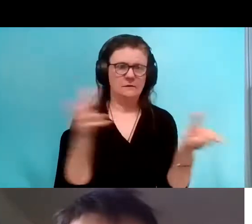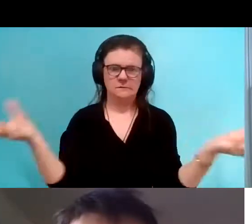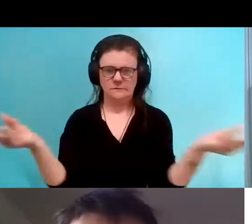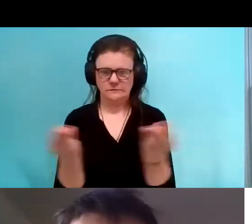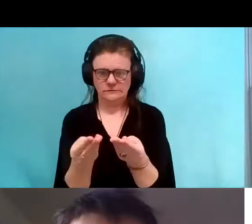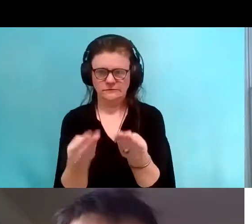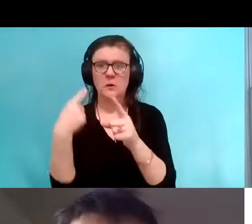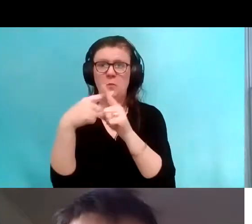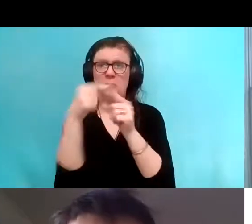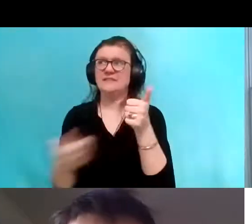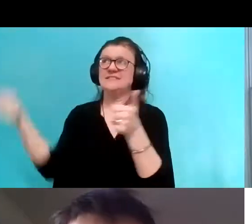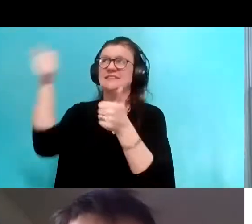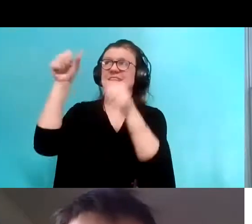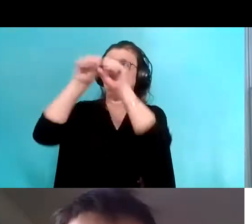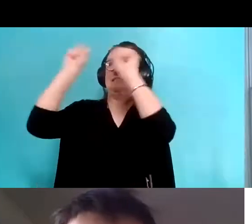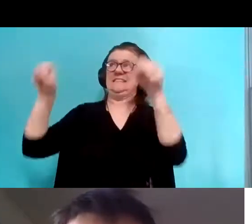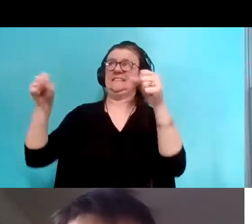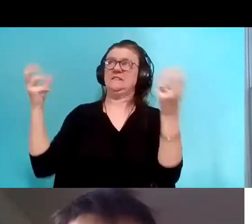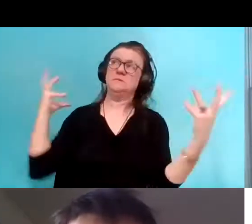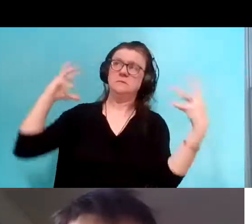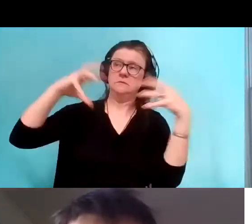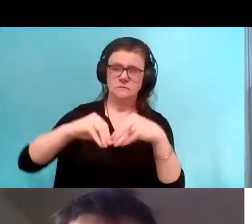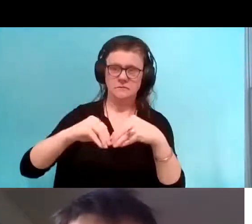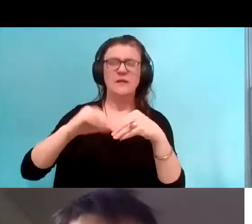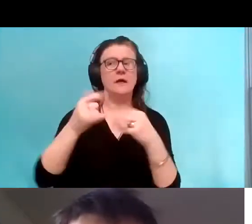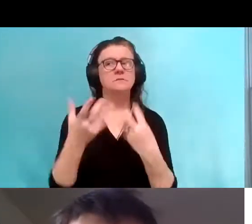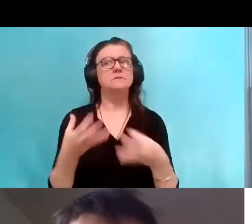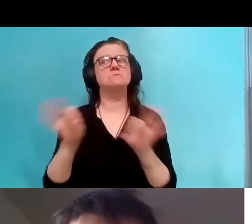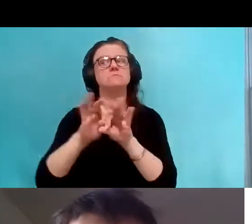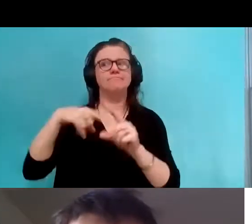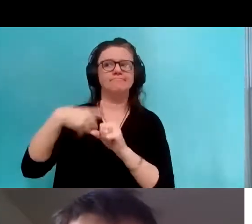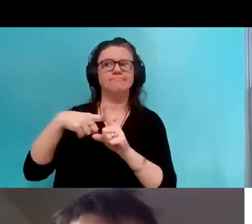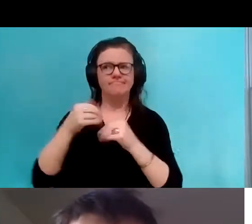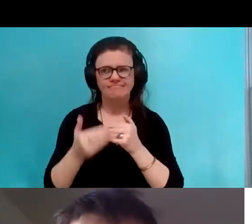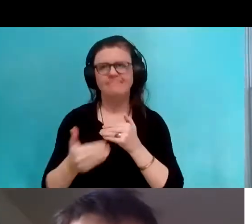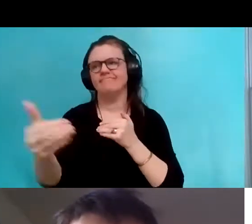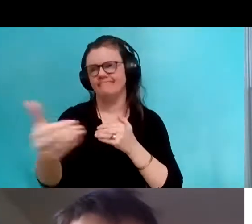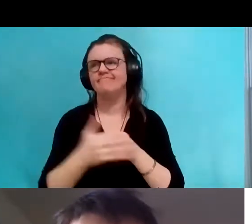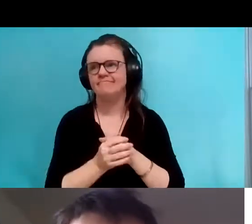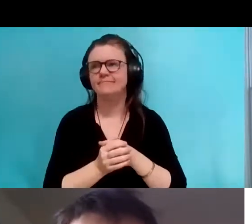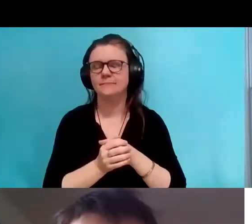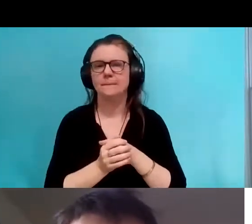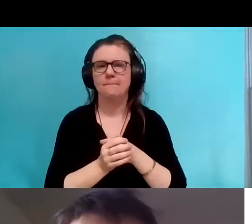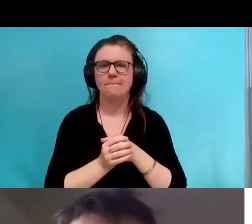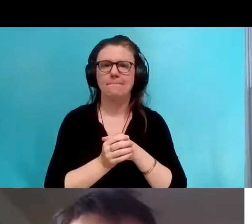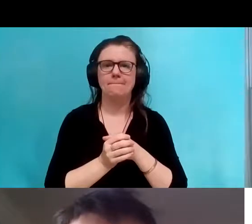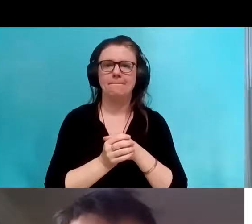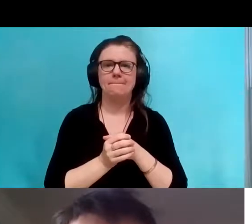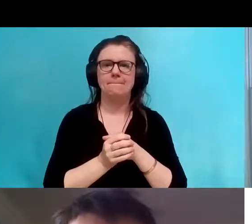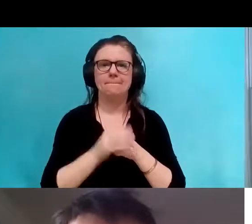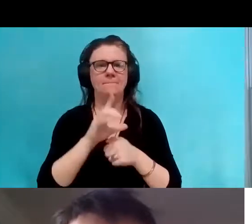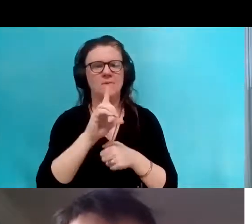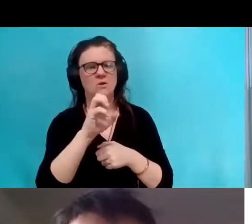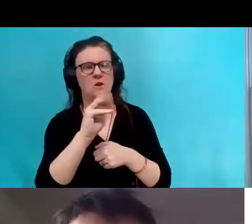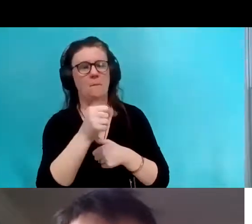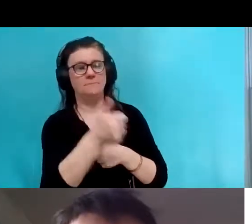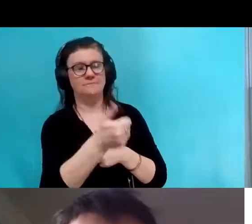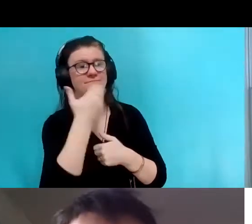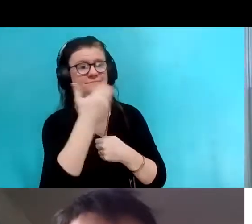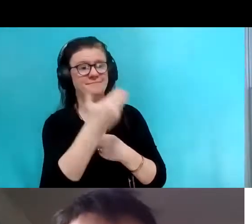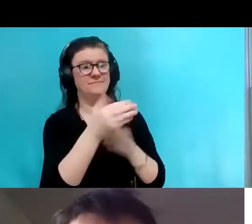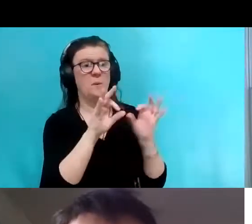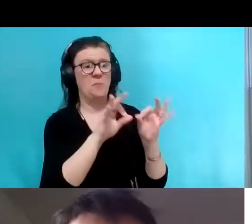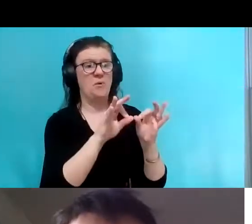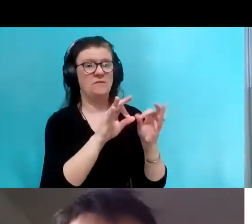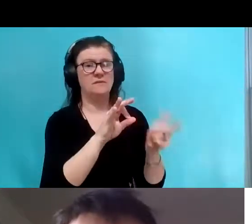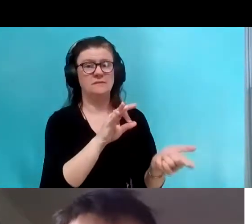administrative systems is the vital way forward to make sure that we count everyone. And I think that connects very much with a